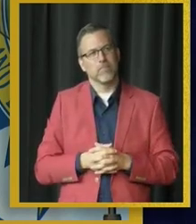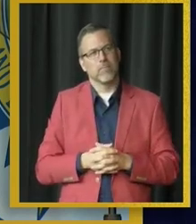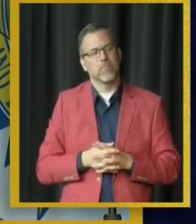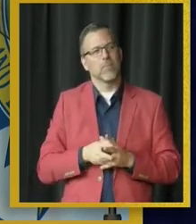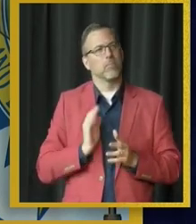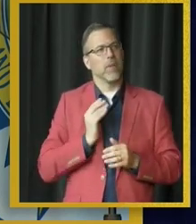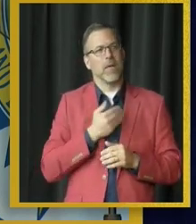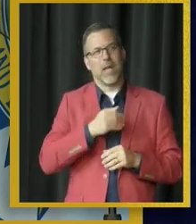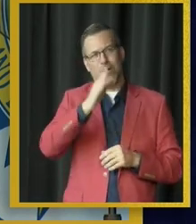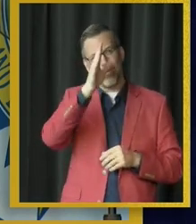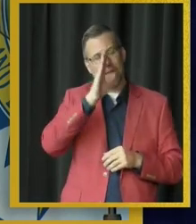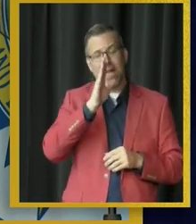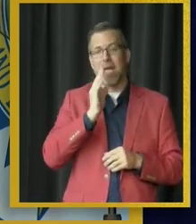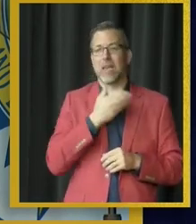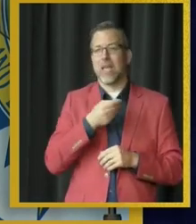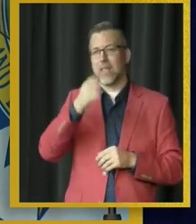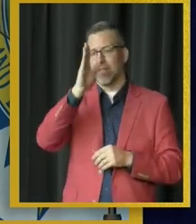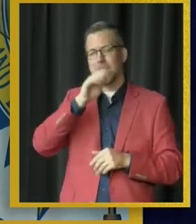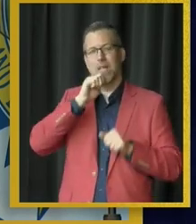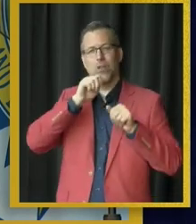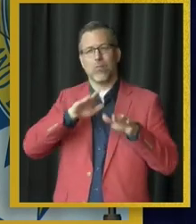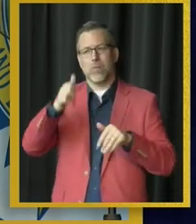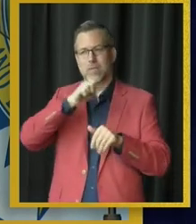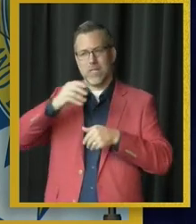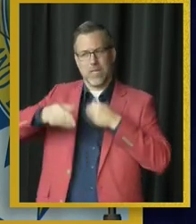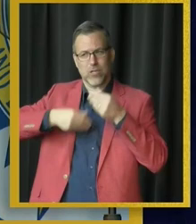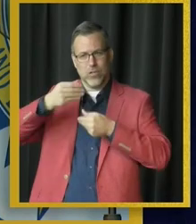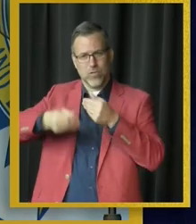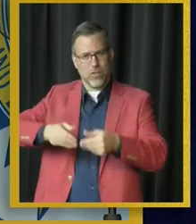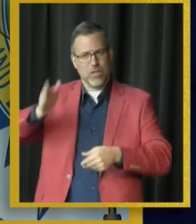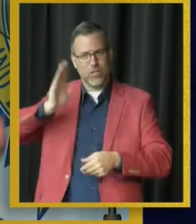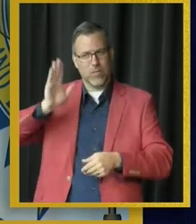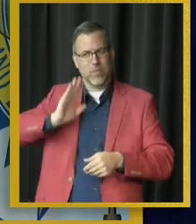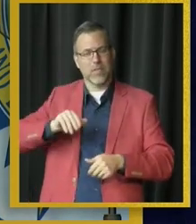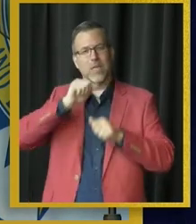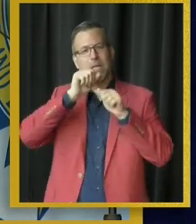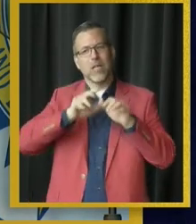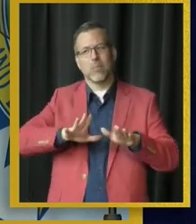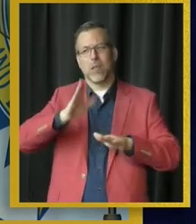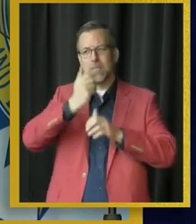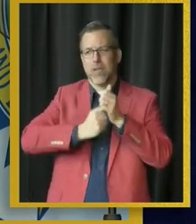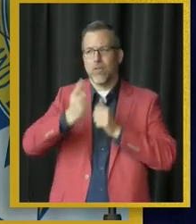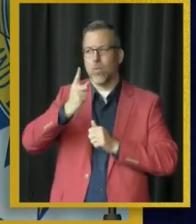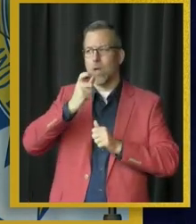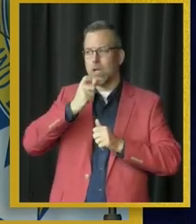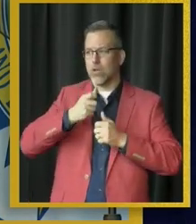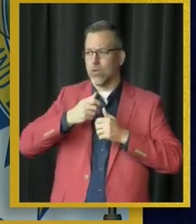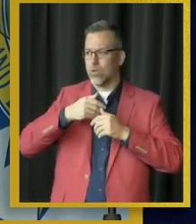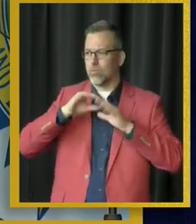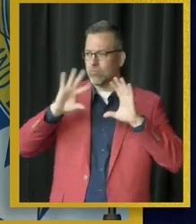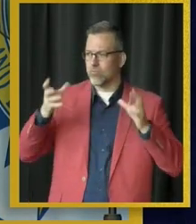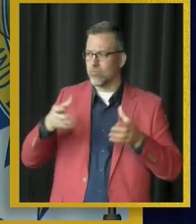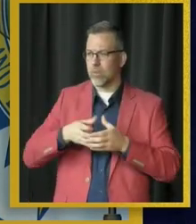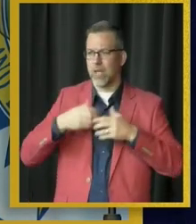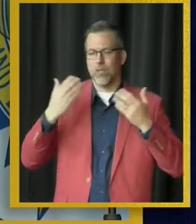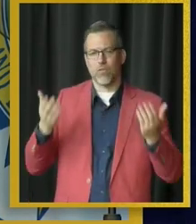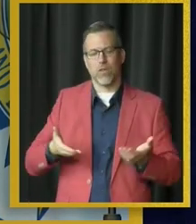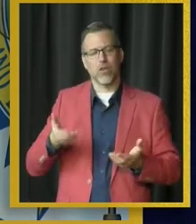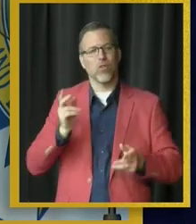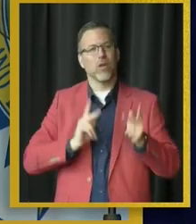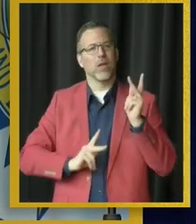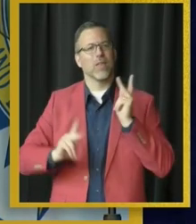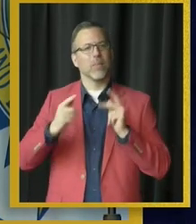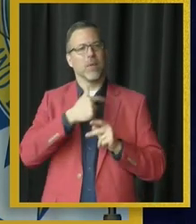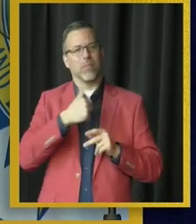our God and the God who blessed any of the generations past bless all those who are assembled here and the people we love